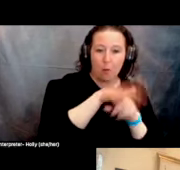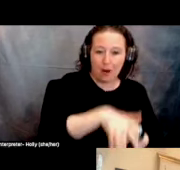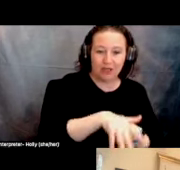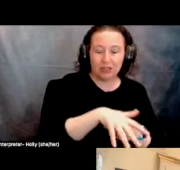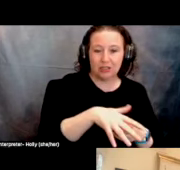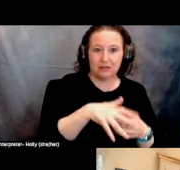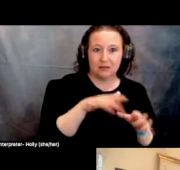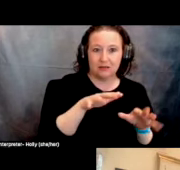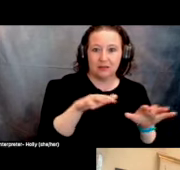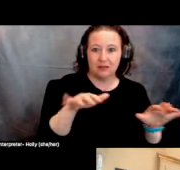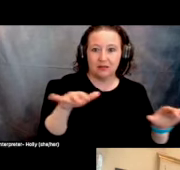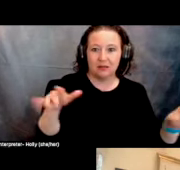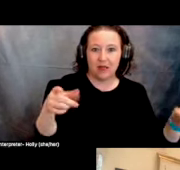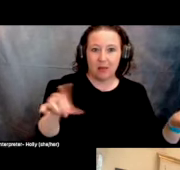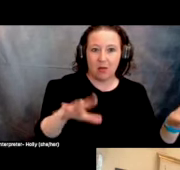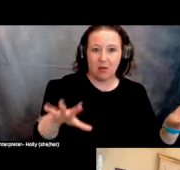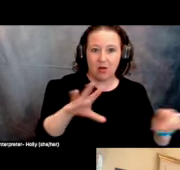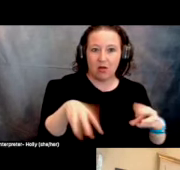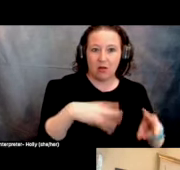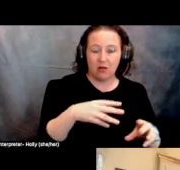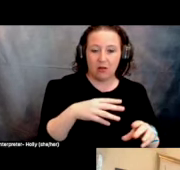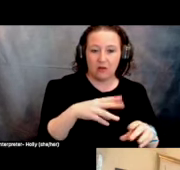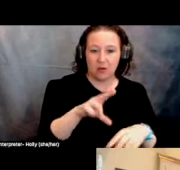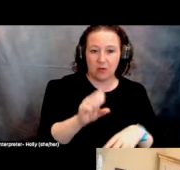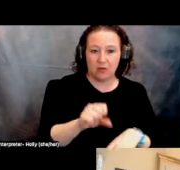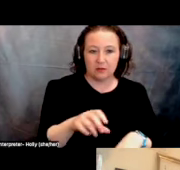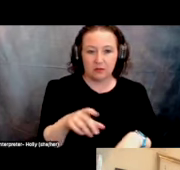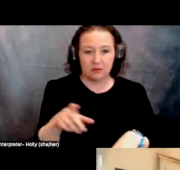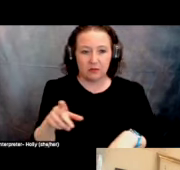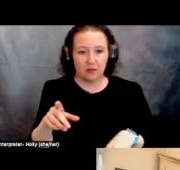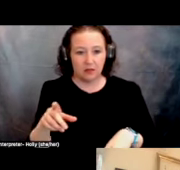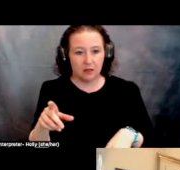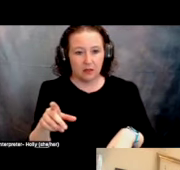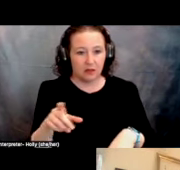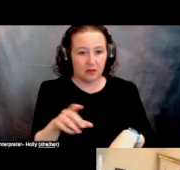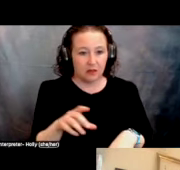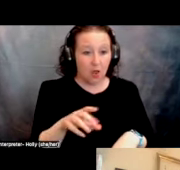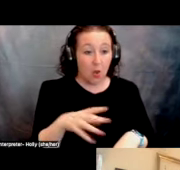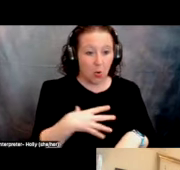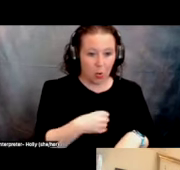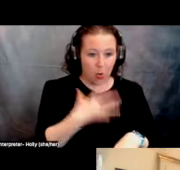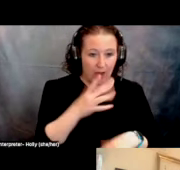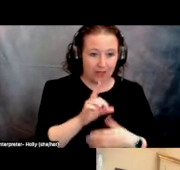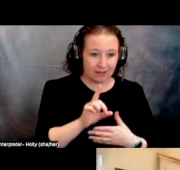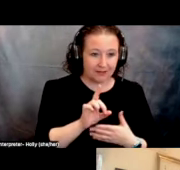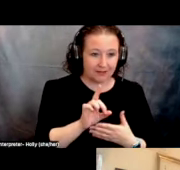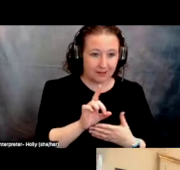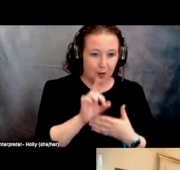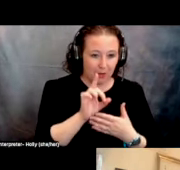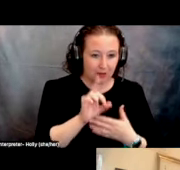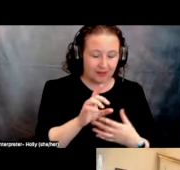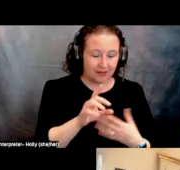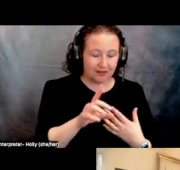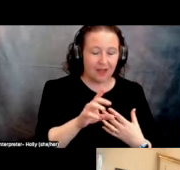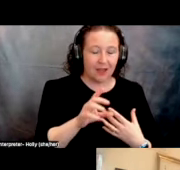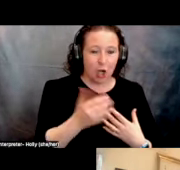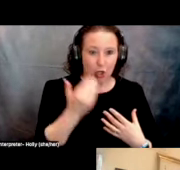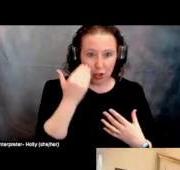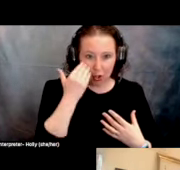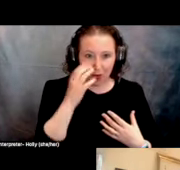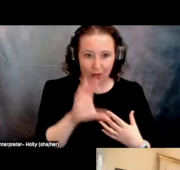one of my colleagues from Out in Tet once said, it's a known white supremacy, a known carcinogen. And with that,